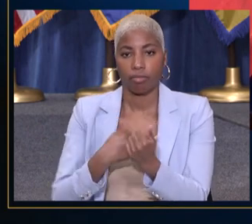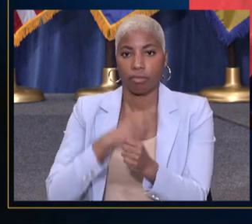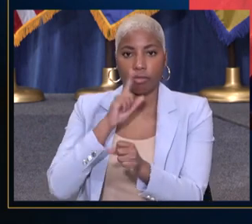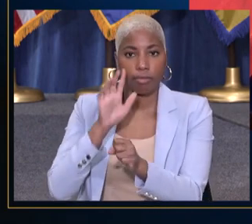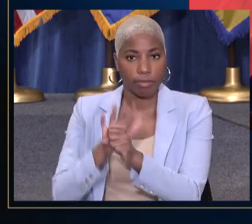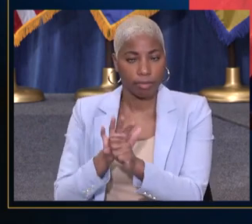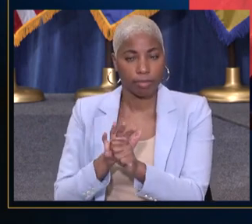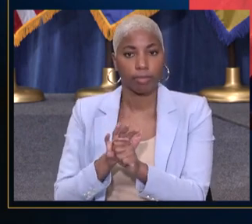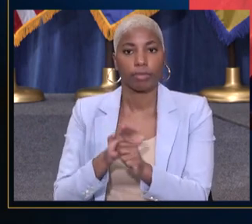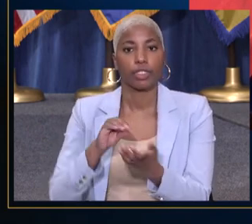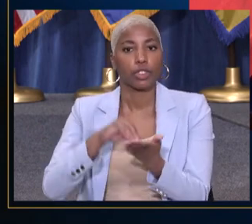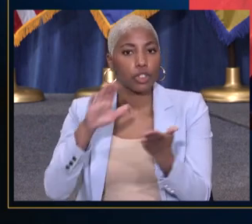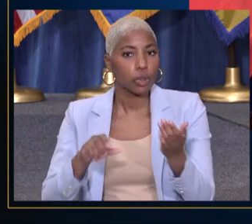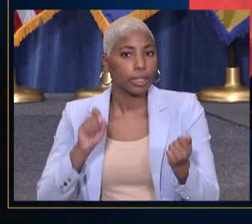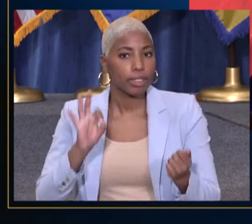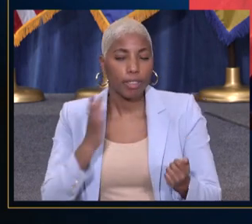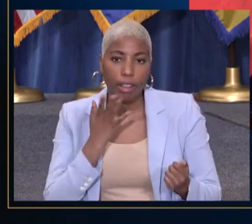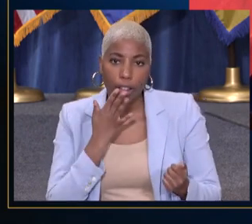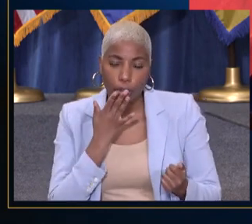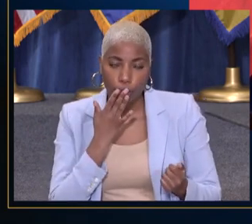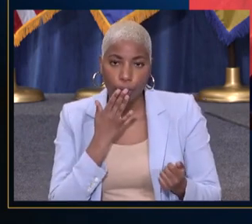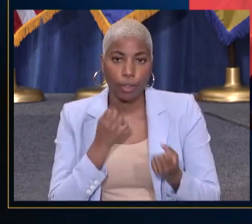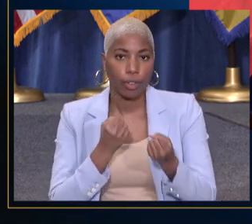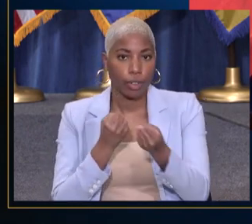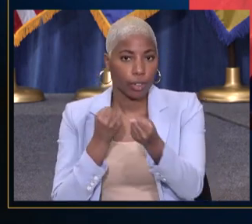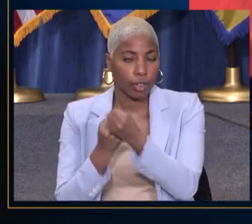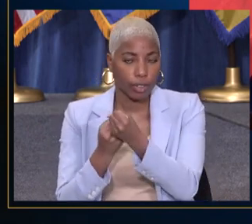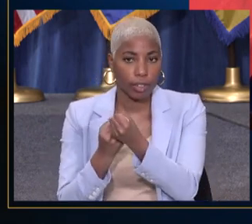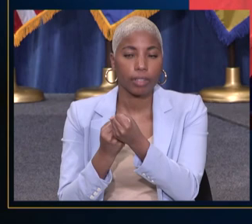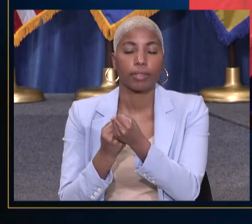to students of color being